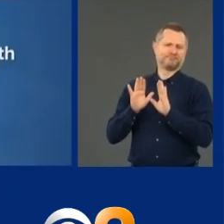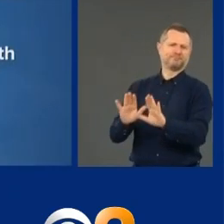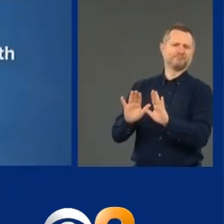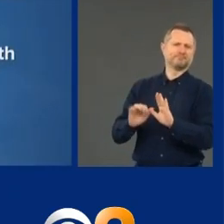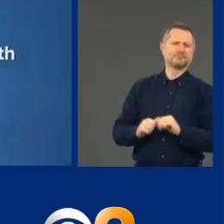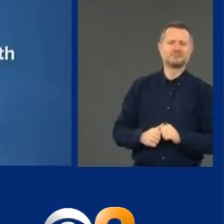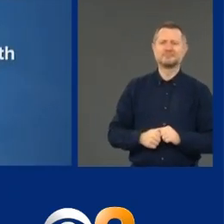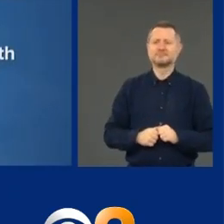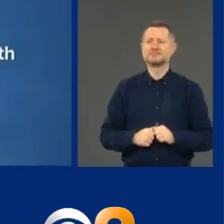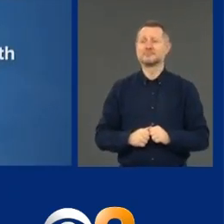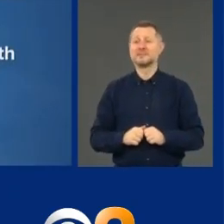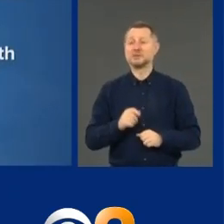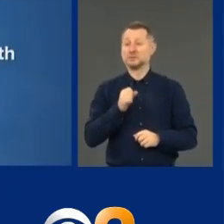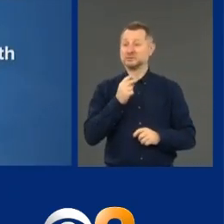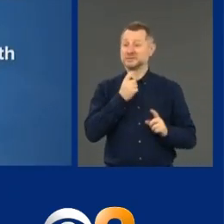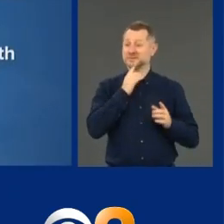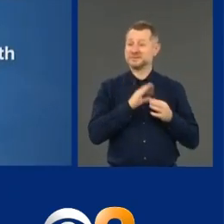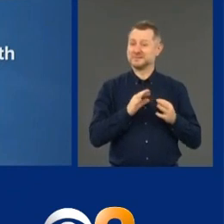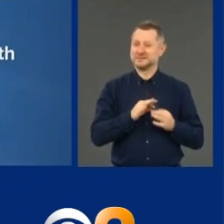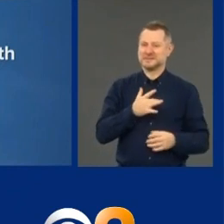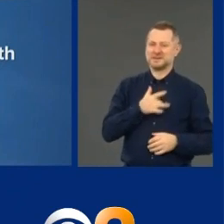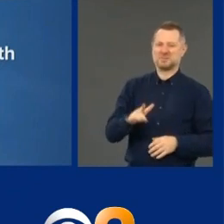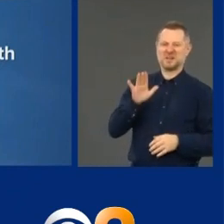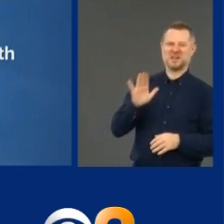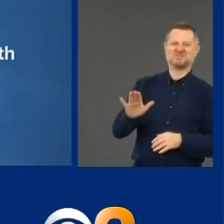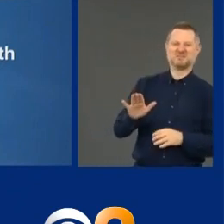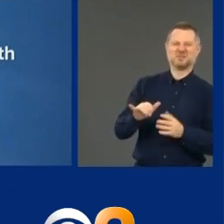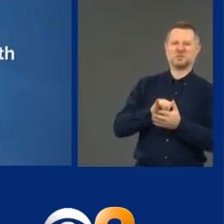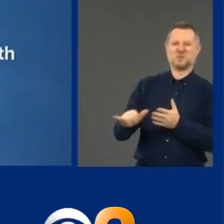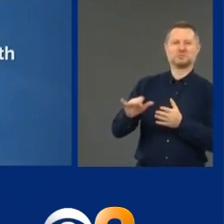really, really, really New York comment,